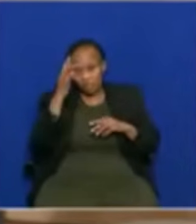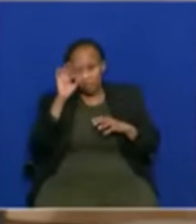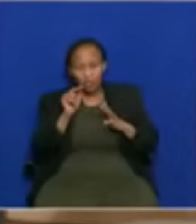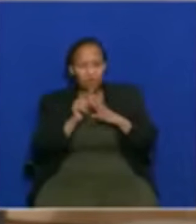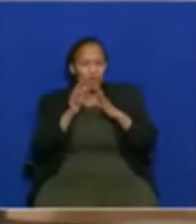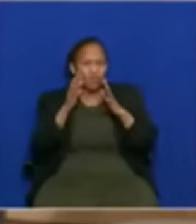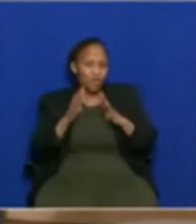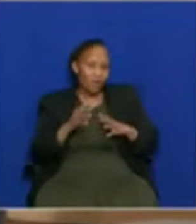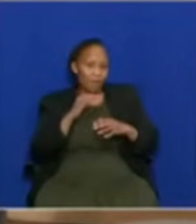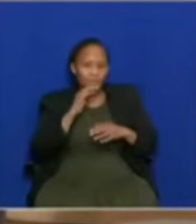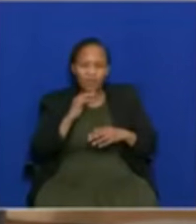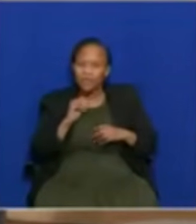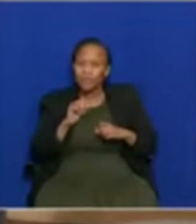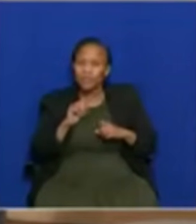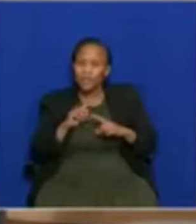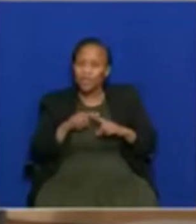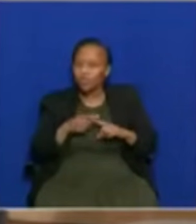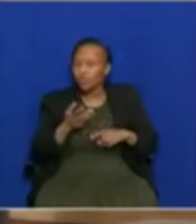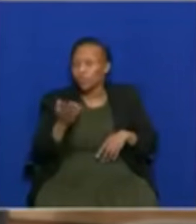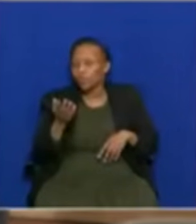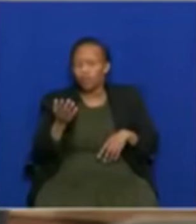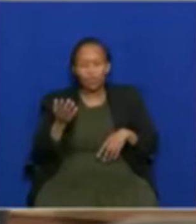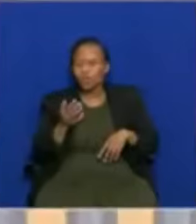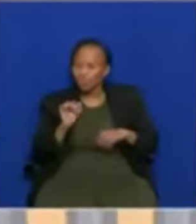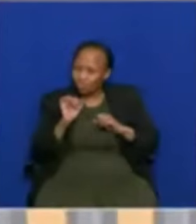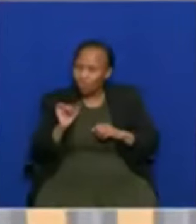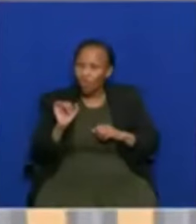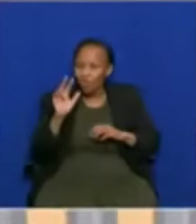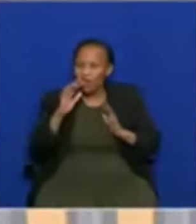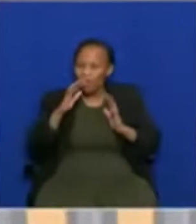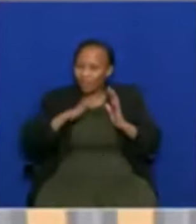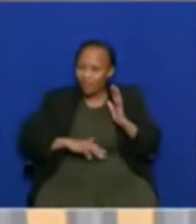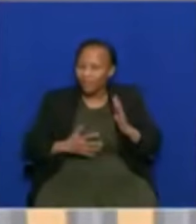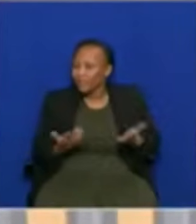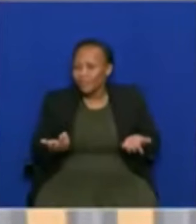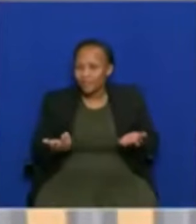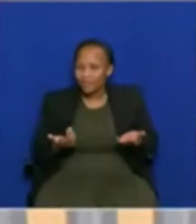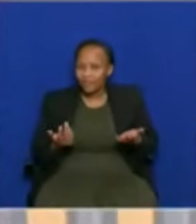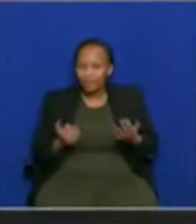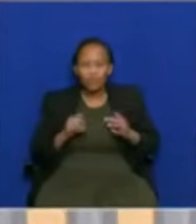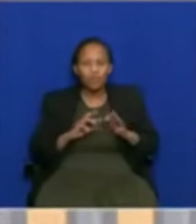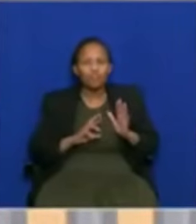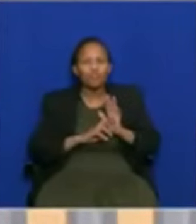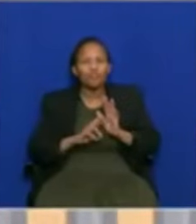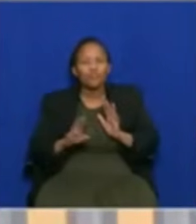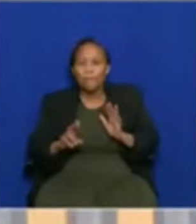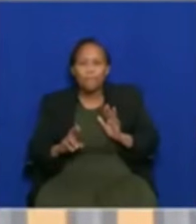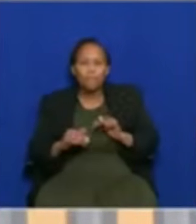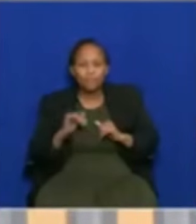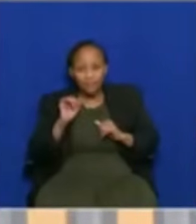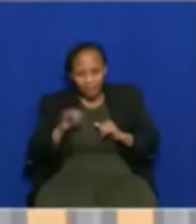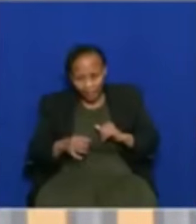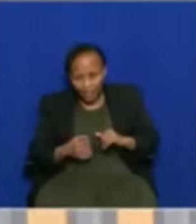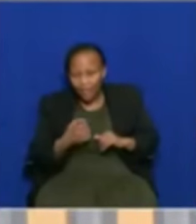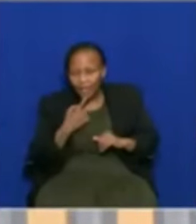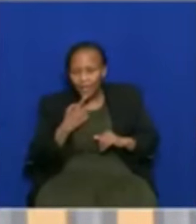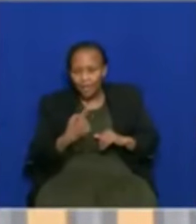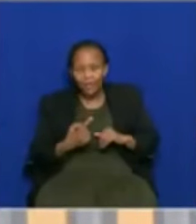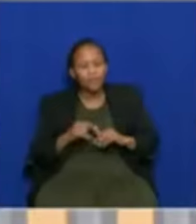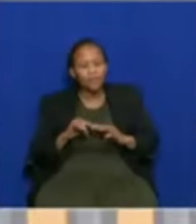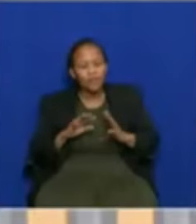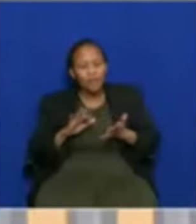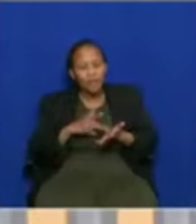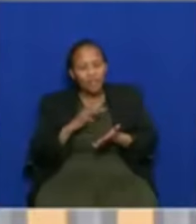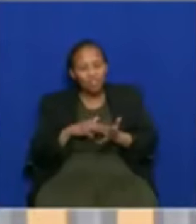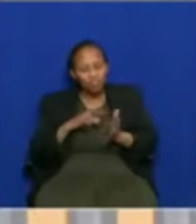It's your affidavit. You represent, I have read the pages. That's why you are asked, when you take the